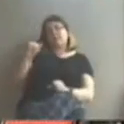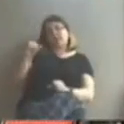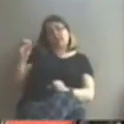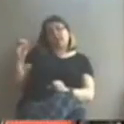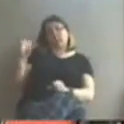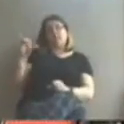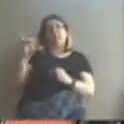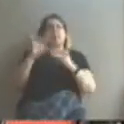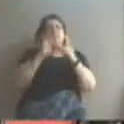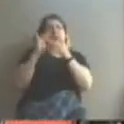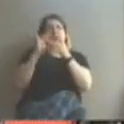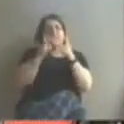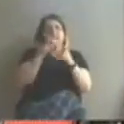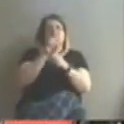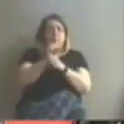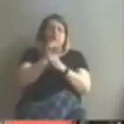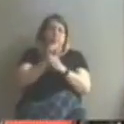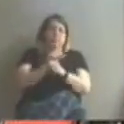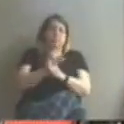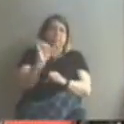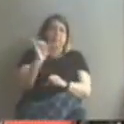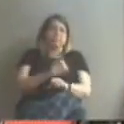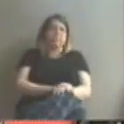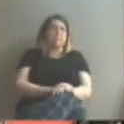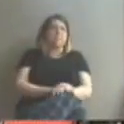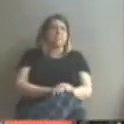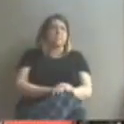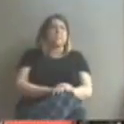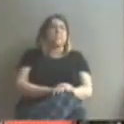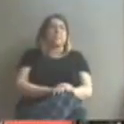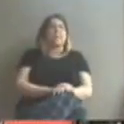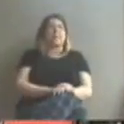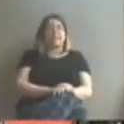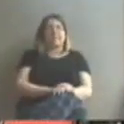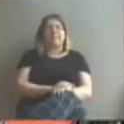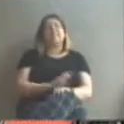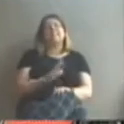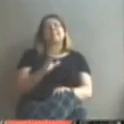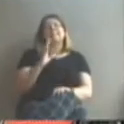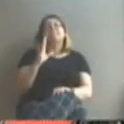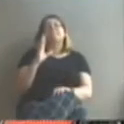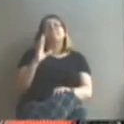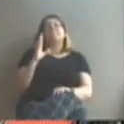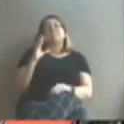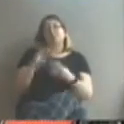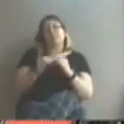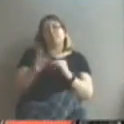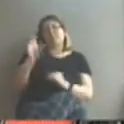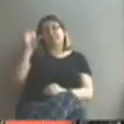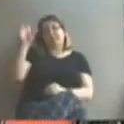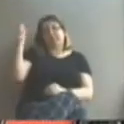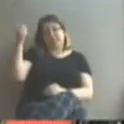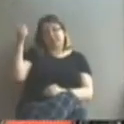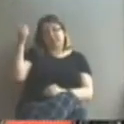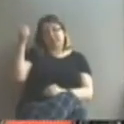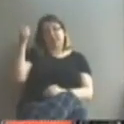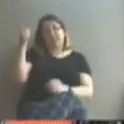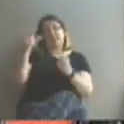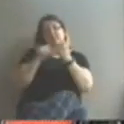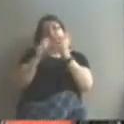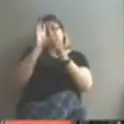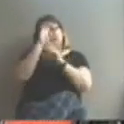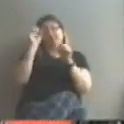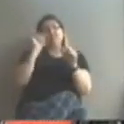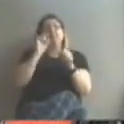is collaborative work as well. And I'll also go up, this is number 10, Assistant Superintendent